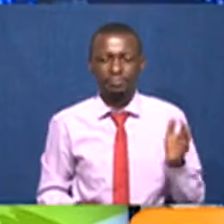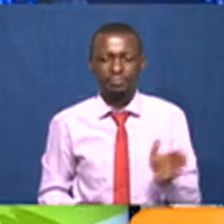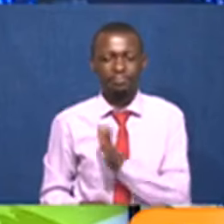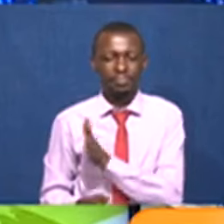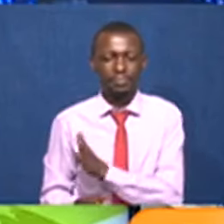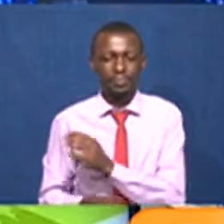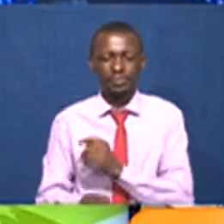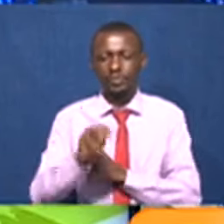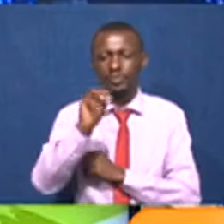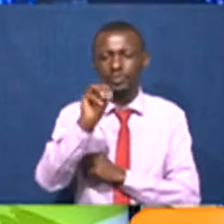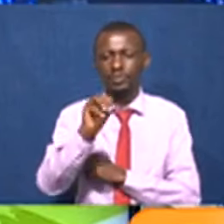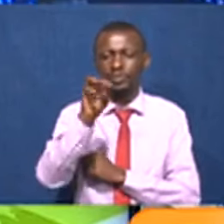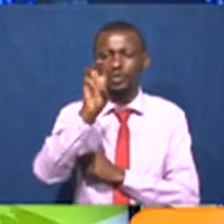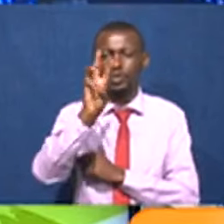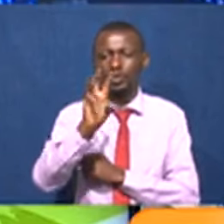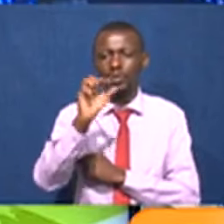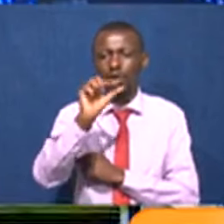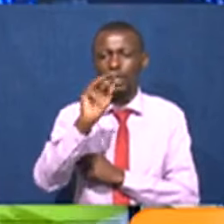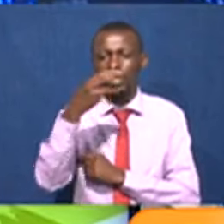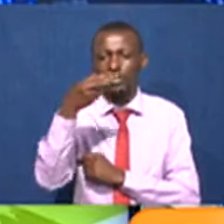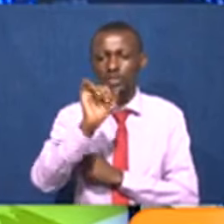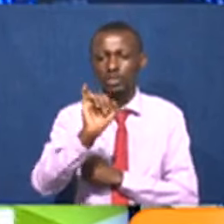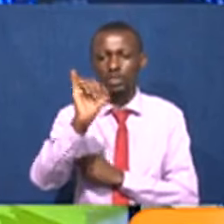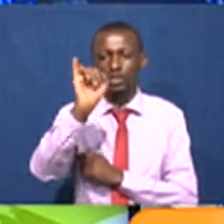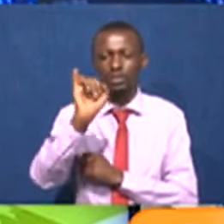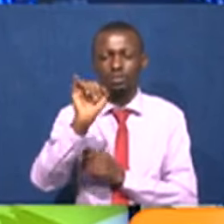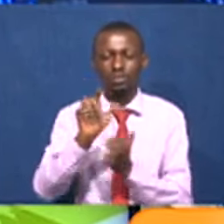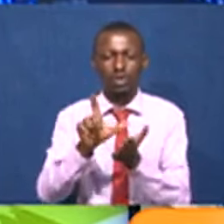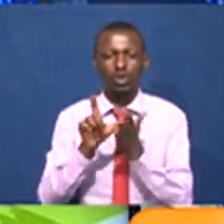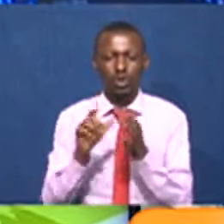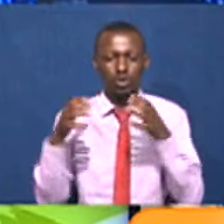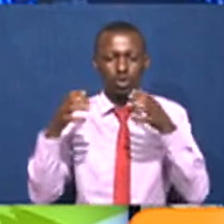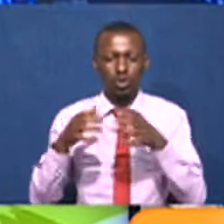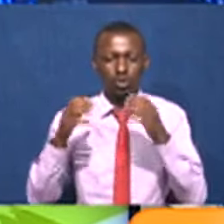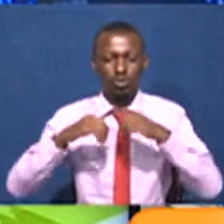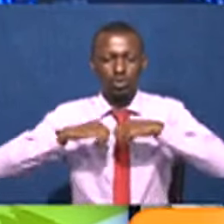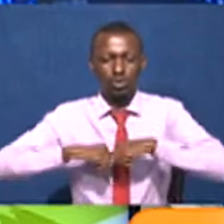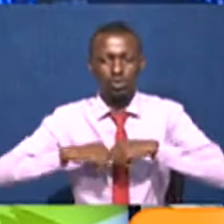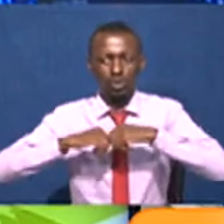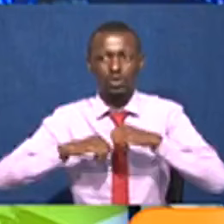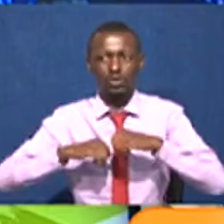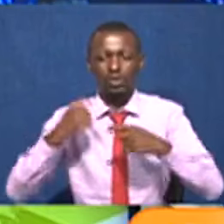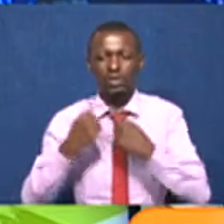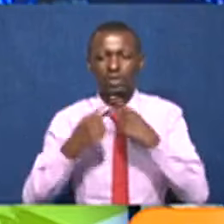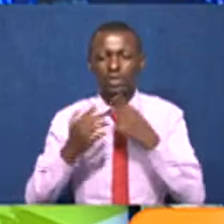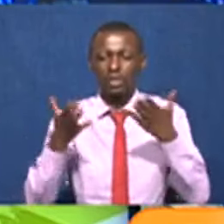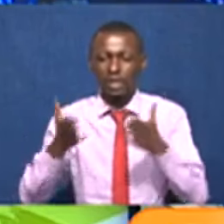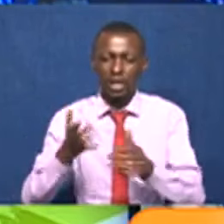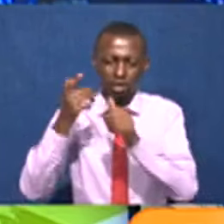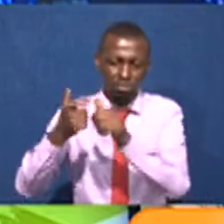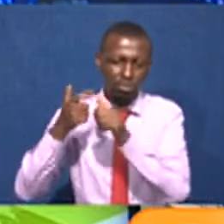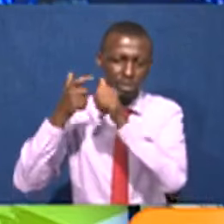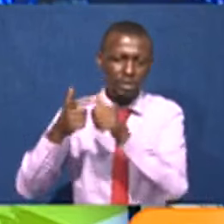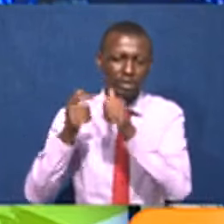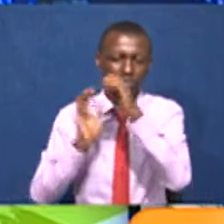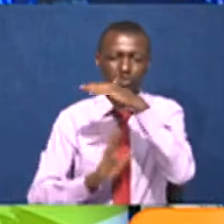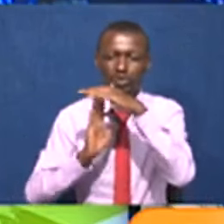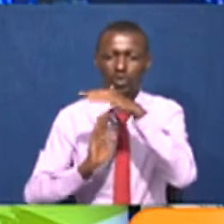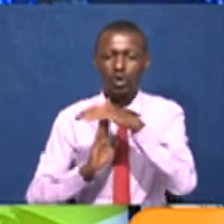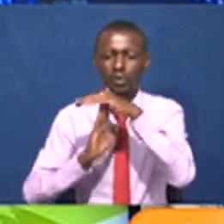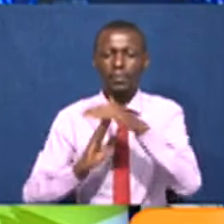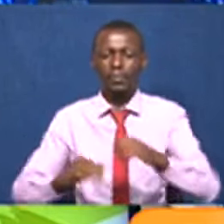And Mwananchi Credit Chief Executive Officer Dennis Mombo is the Microfinance CEO of the Year. Mombo was named the top CEO during the 11th